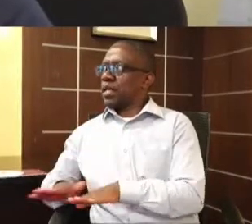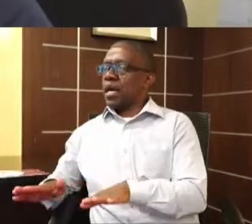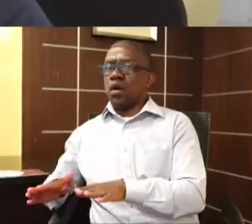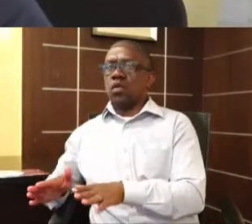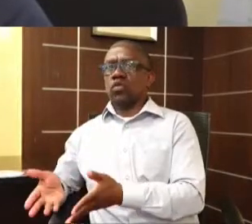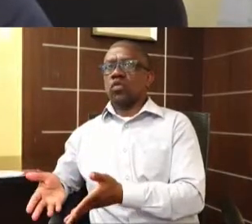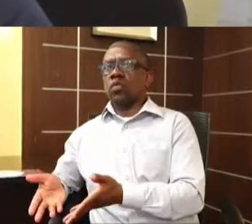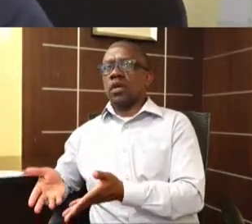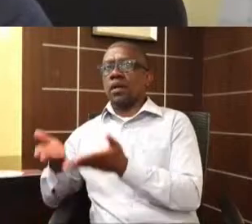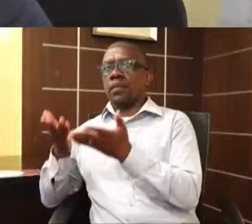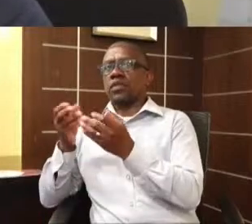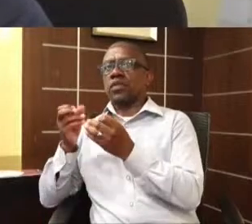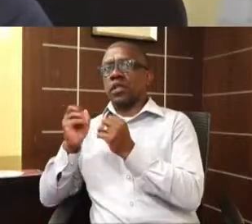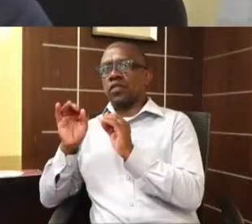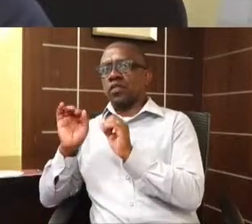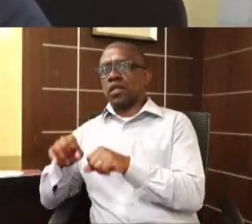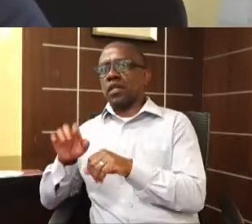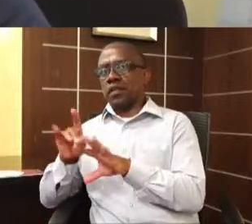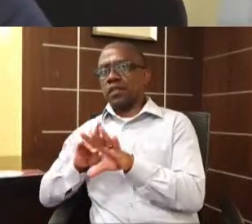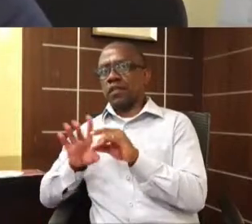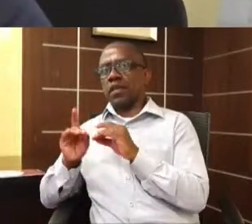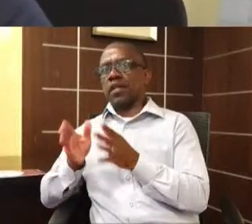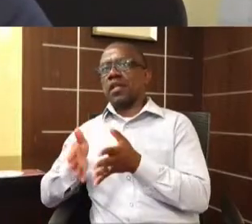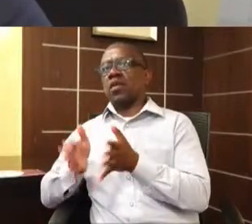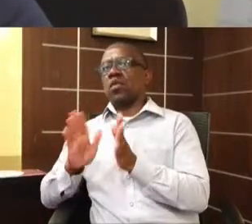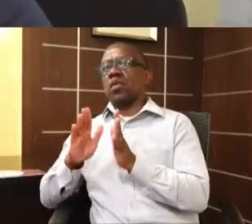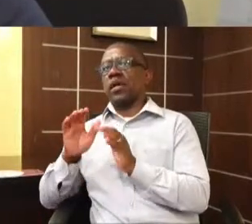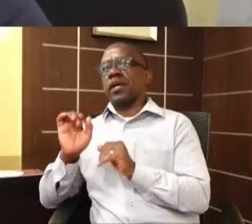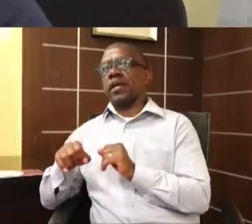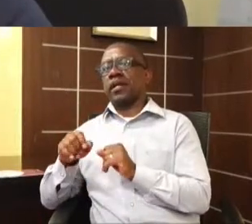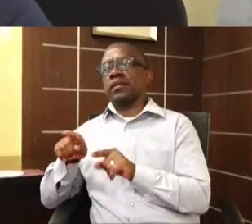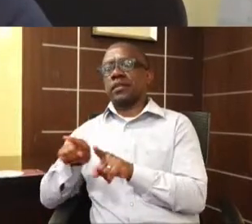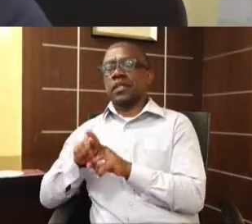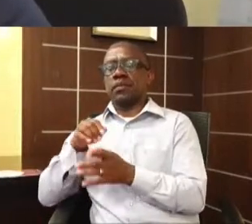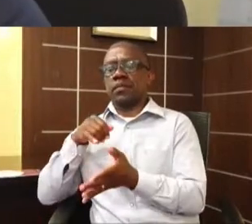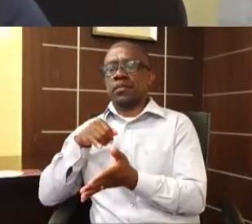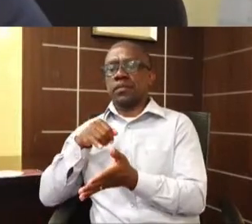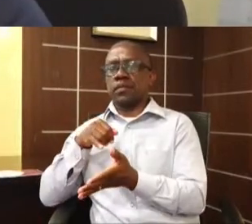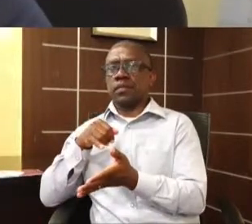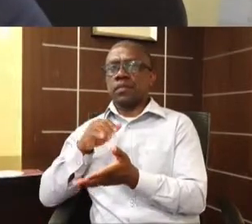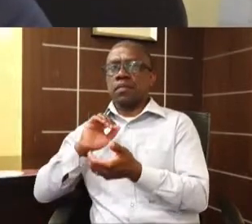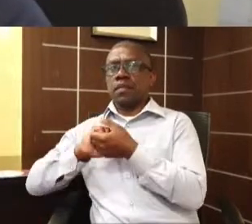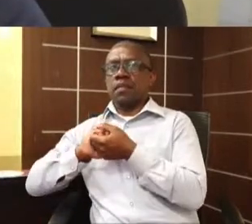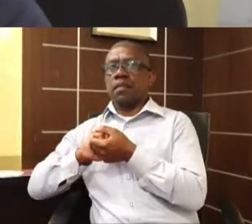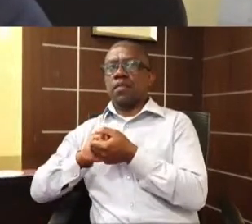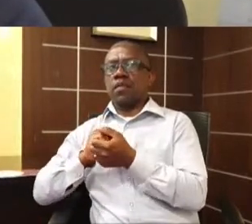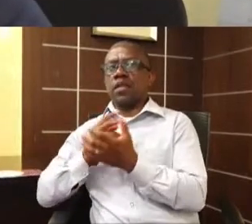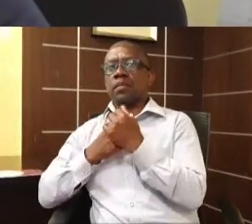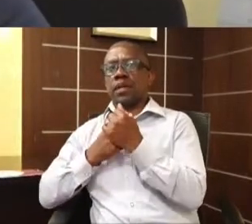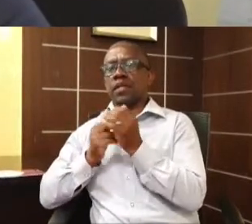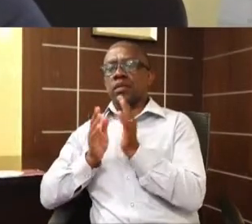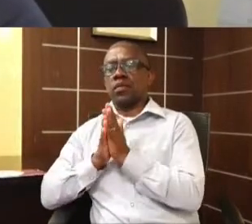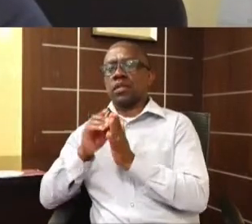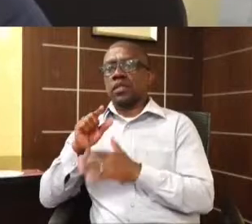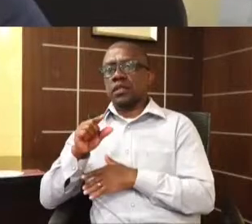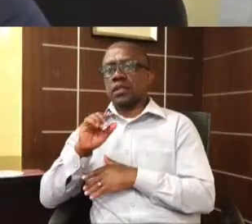So if you can find a way to get into partnership with GIZ, maybe they